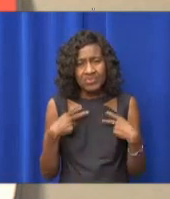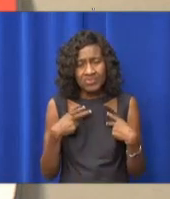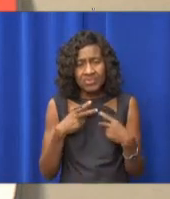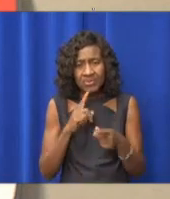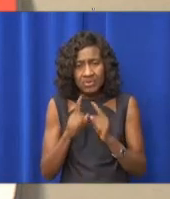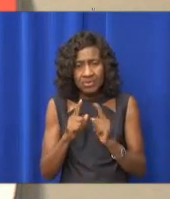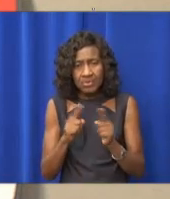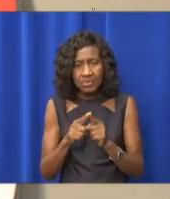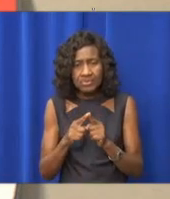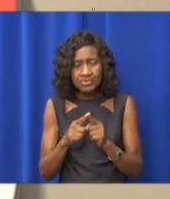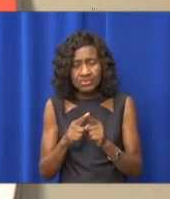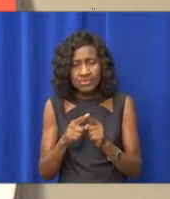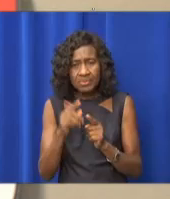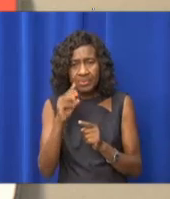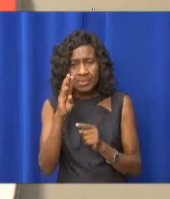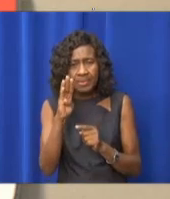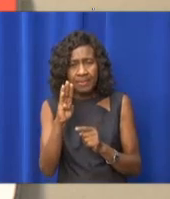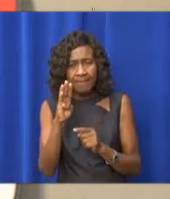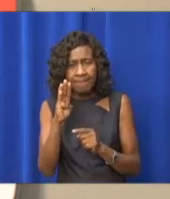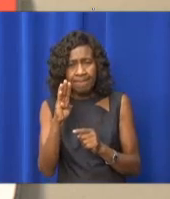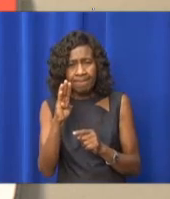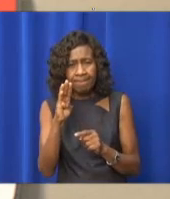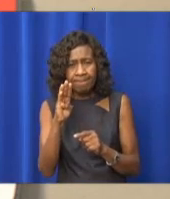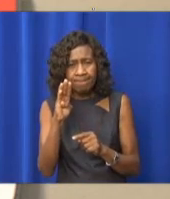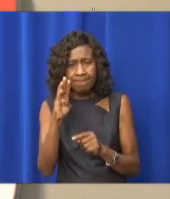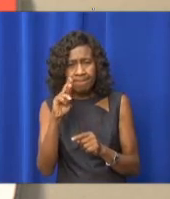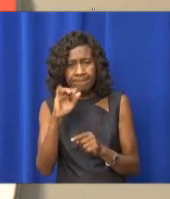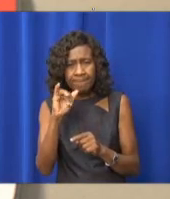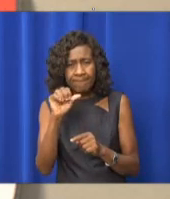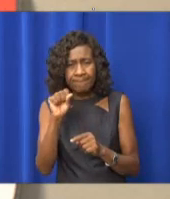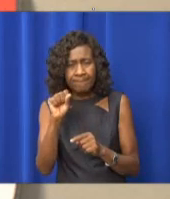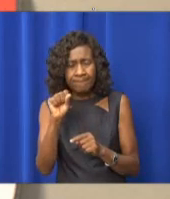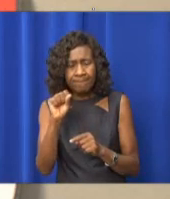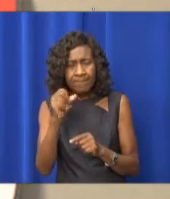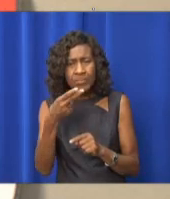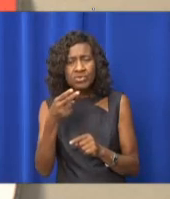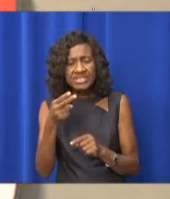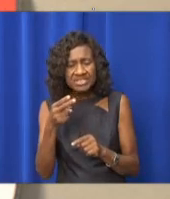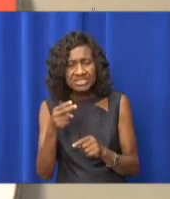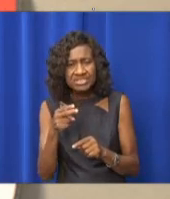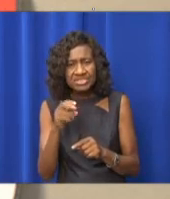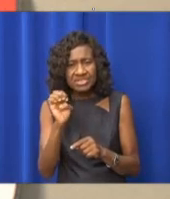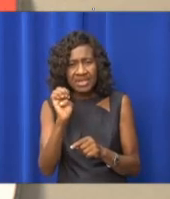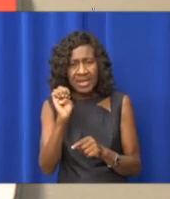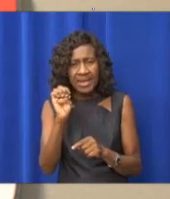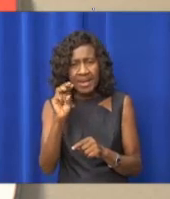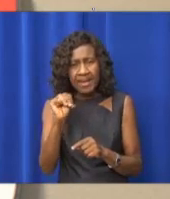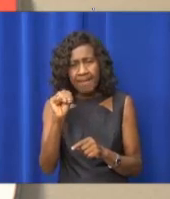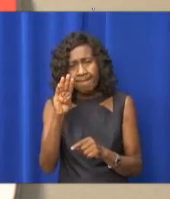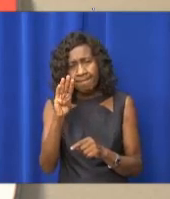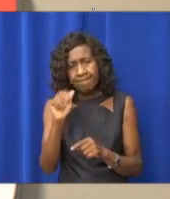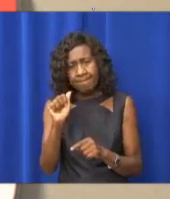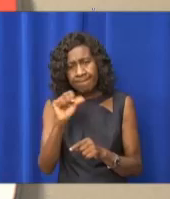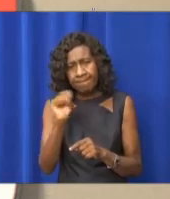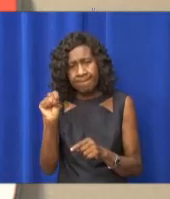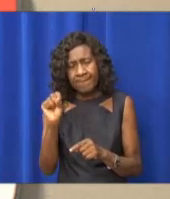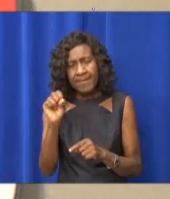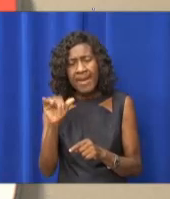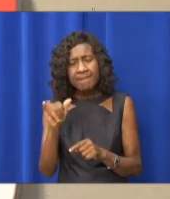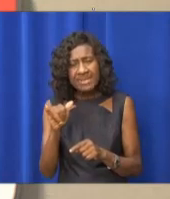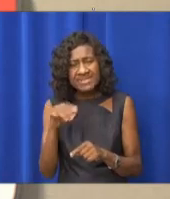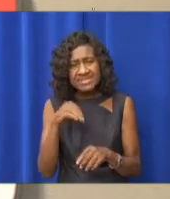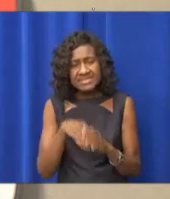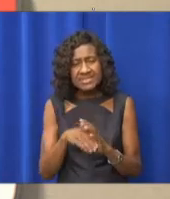Delhi and the British Embassy in Manila, and we are making progress, and I do expect to be able to make